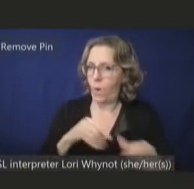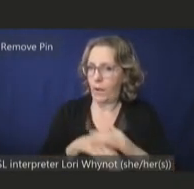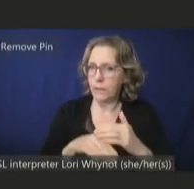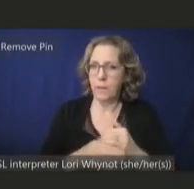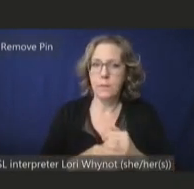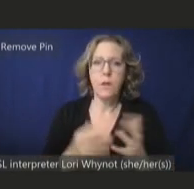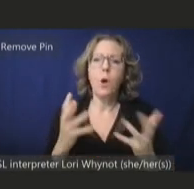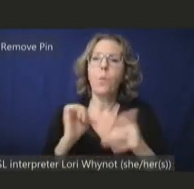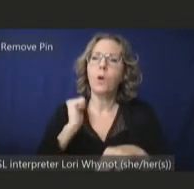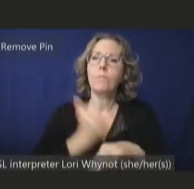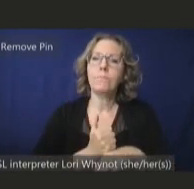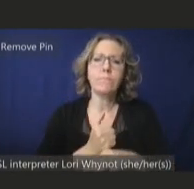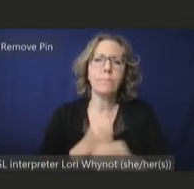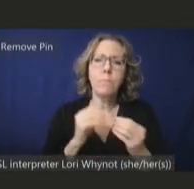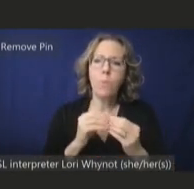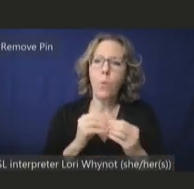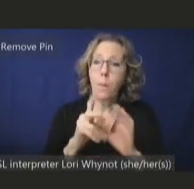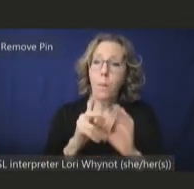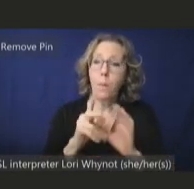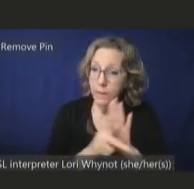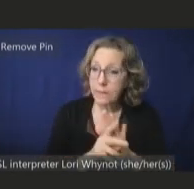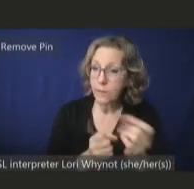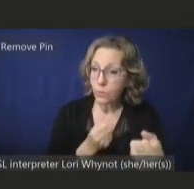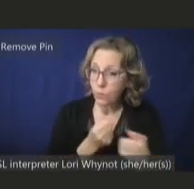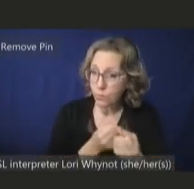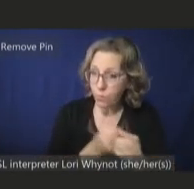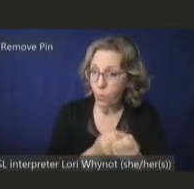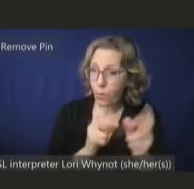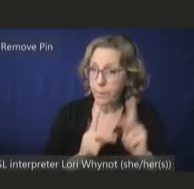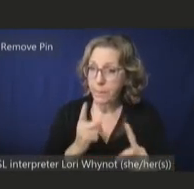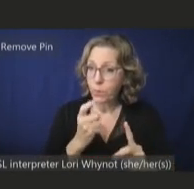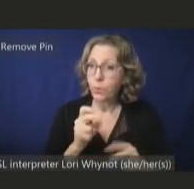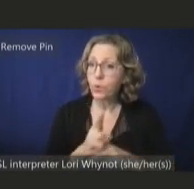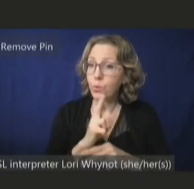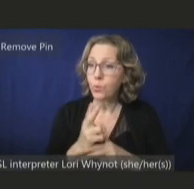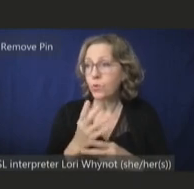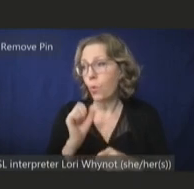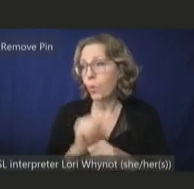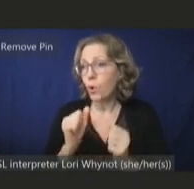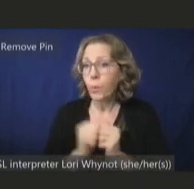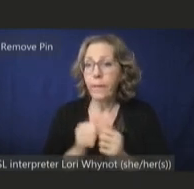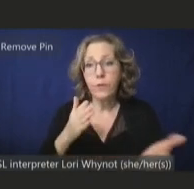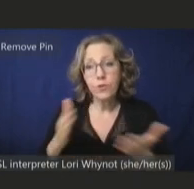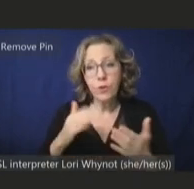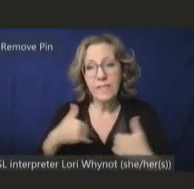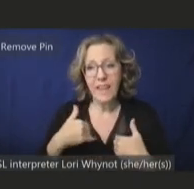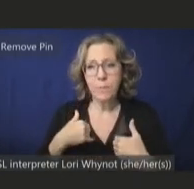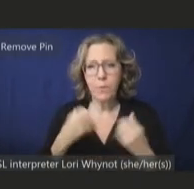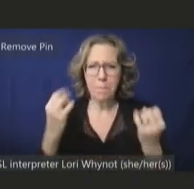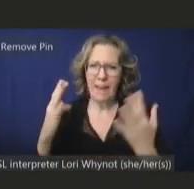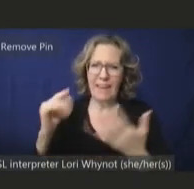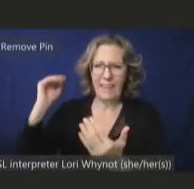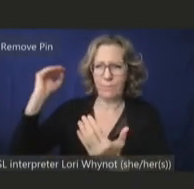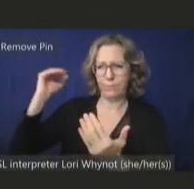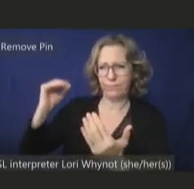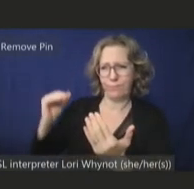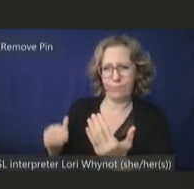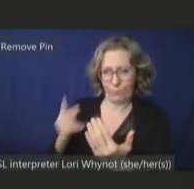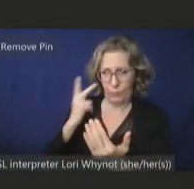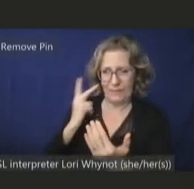that support disabled passengers who have service animals. So these are some of the things that we're going to be talking about to Secretary